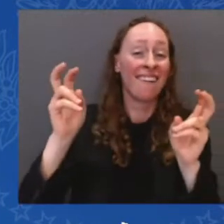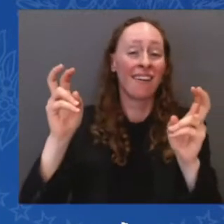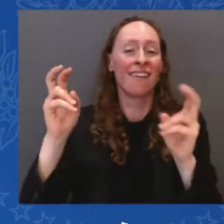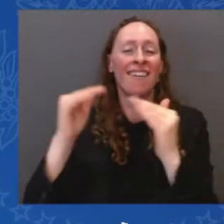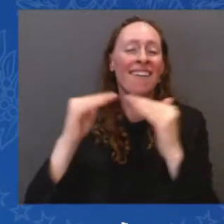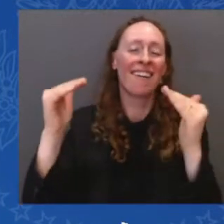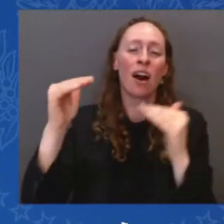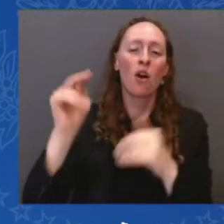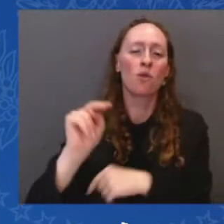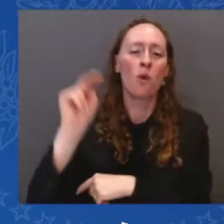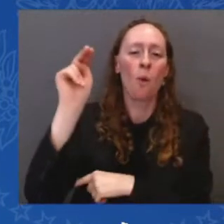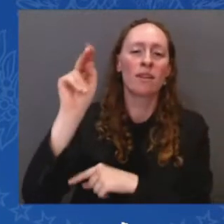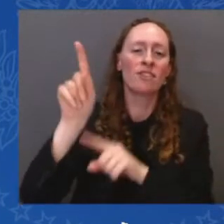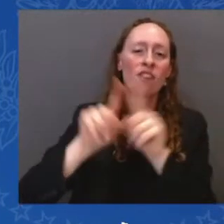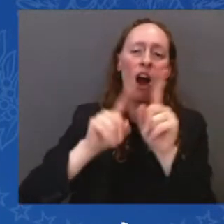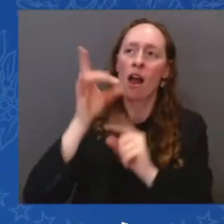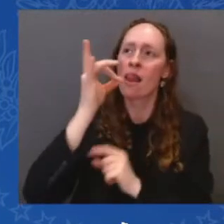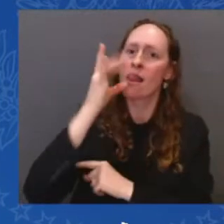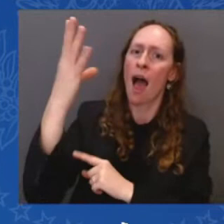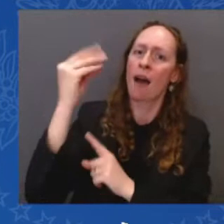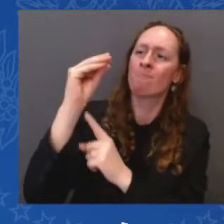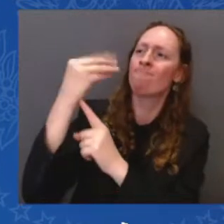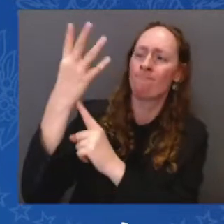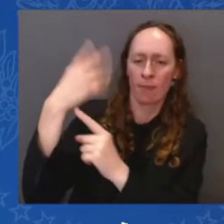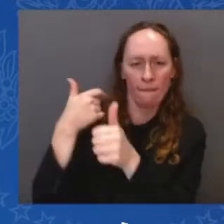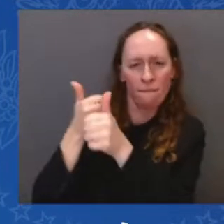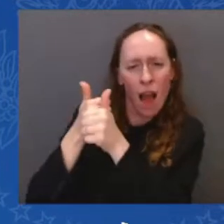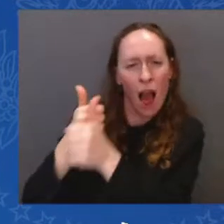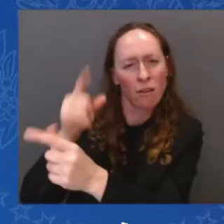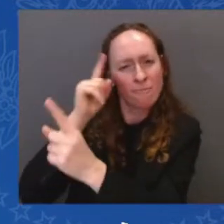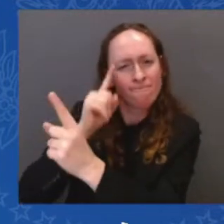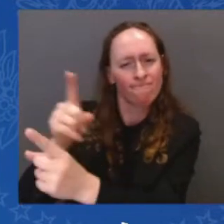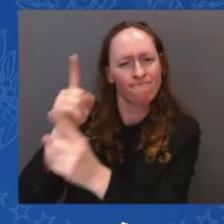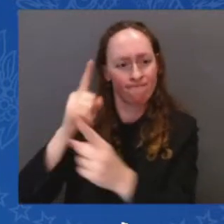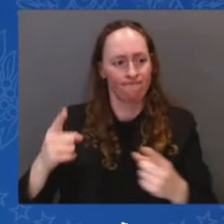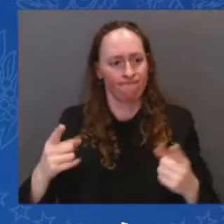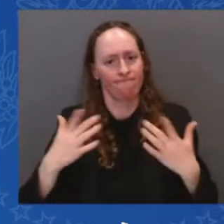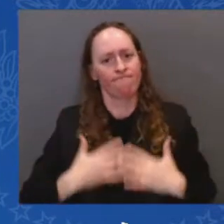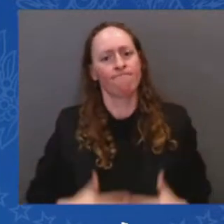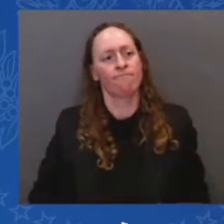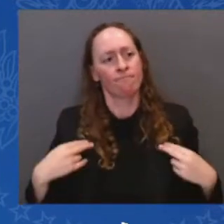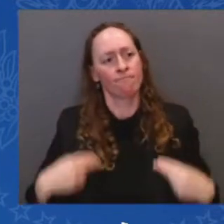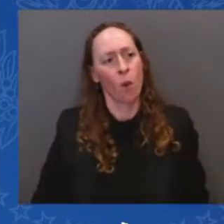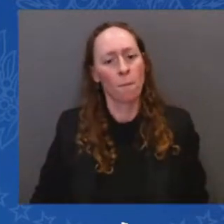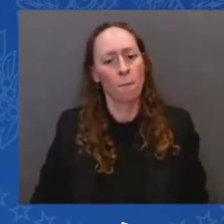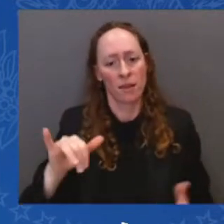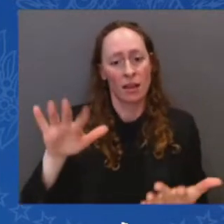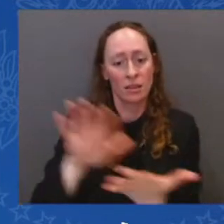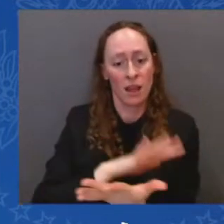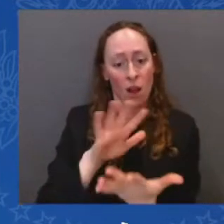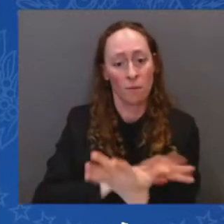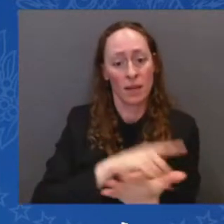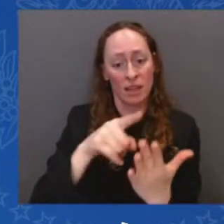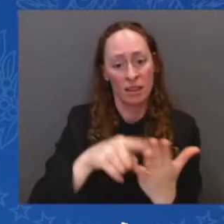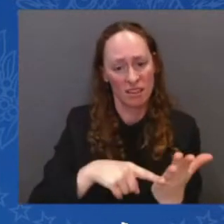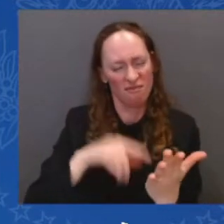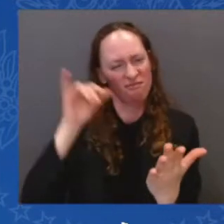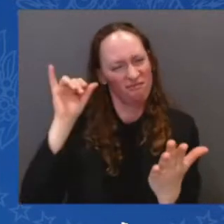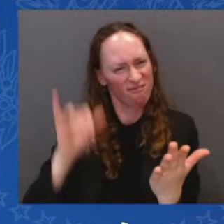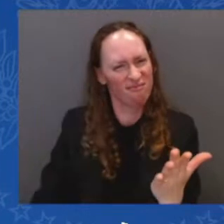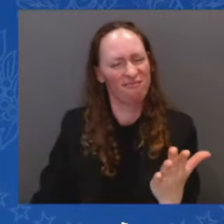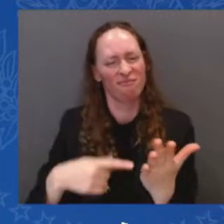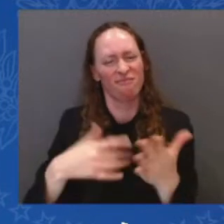nation. It is that document, the idea that is America, it is that document that gives purpose to our